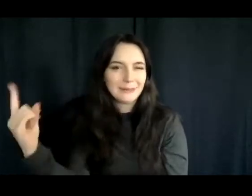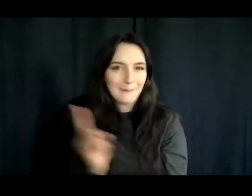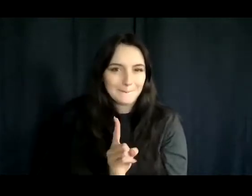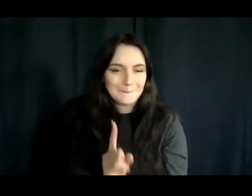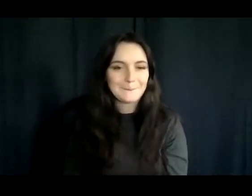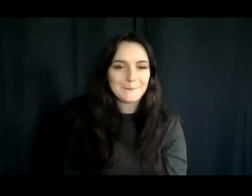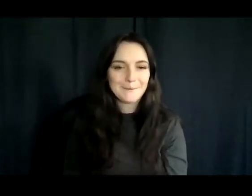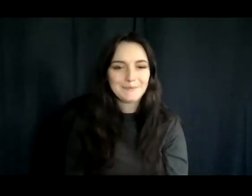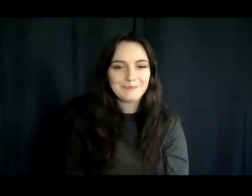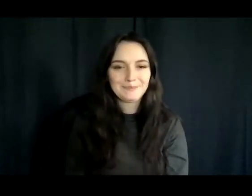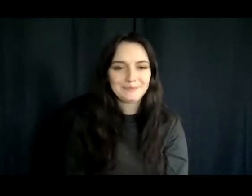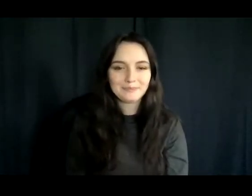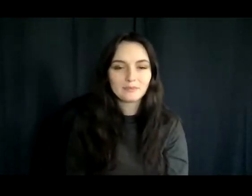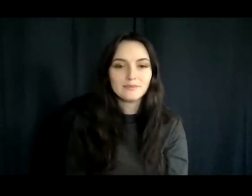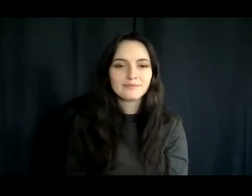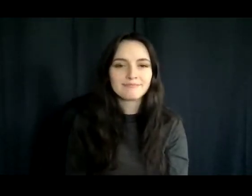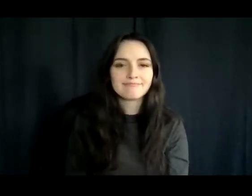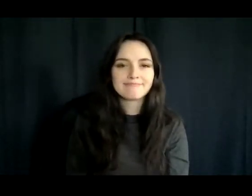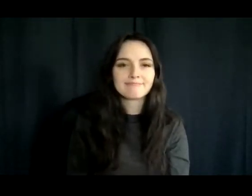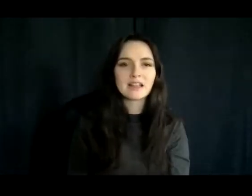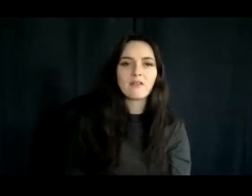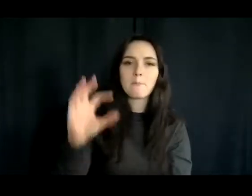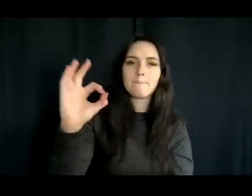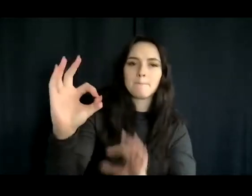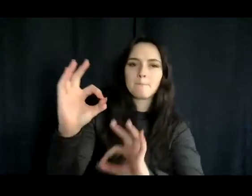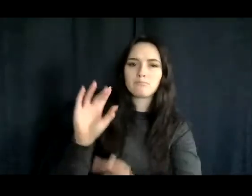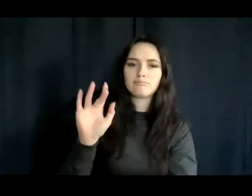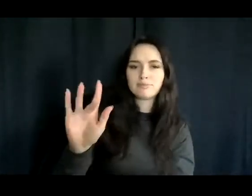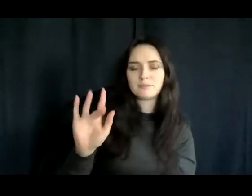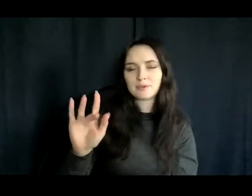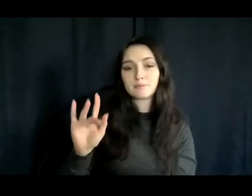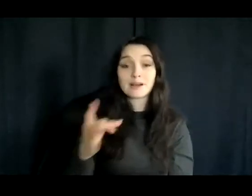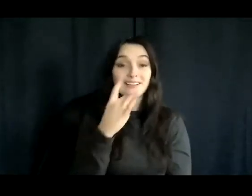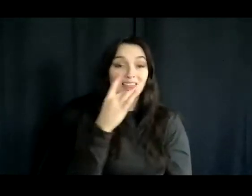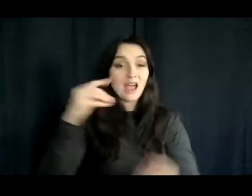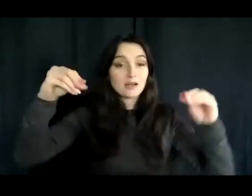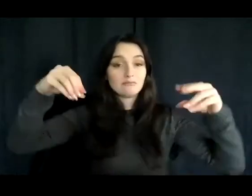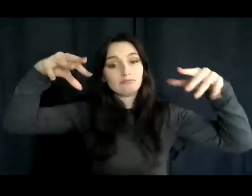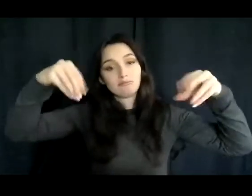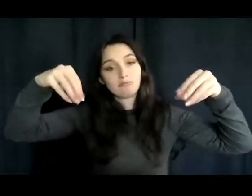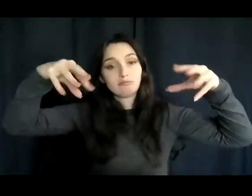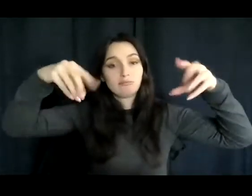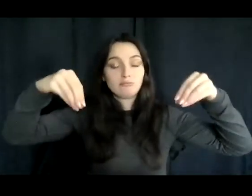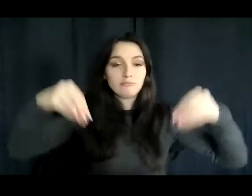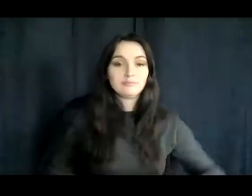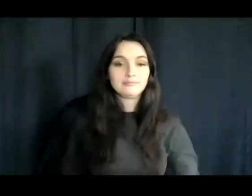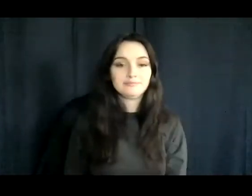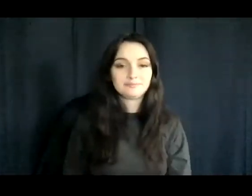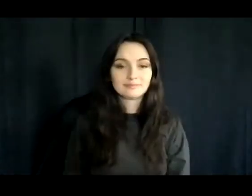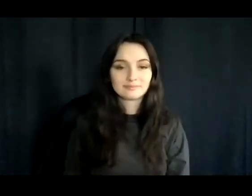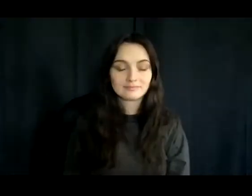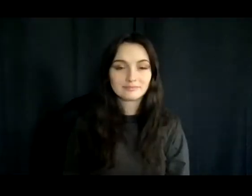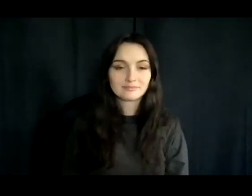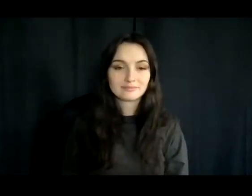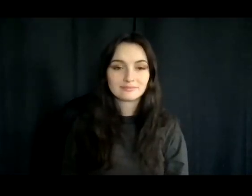I think these buttons here have some light action. These lights go on. You just can't see them.